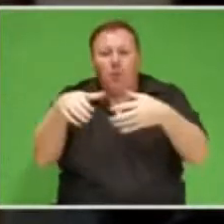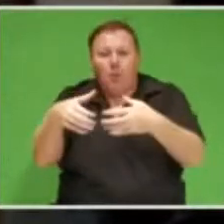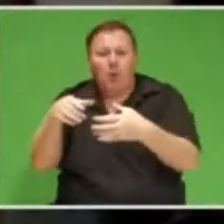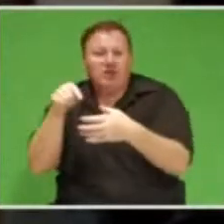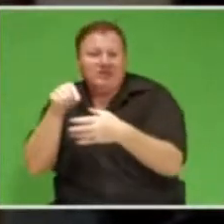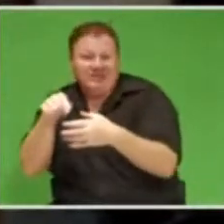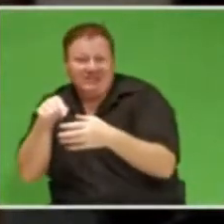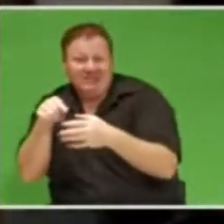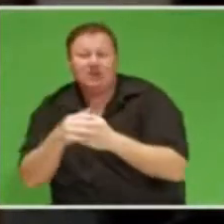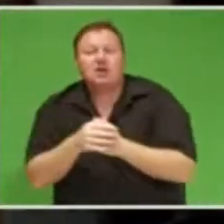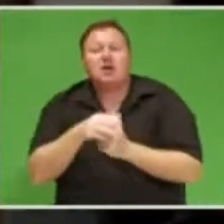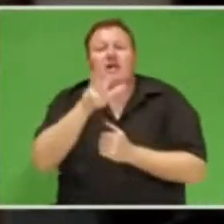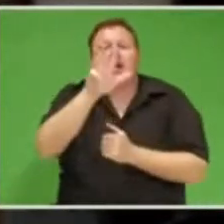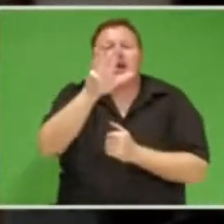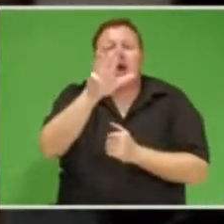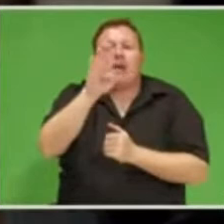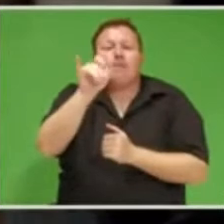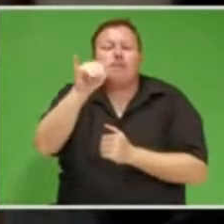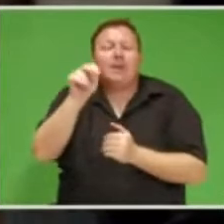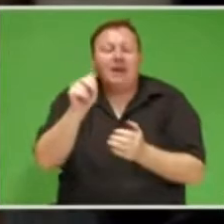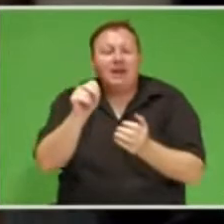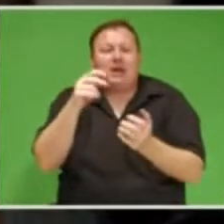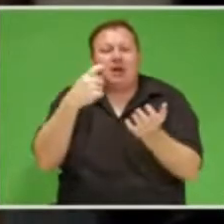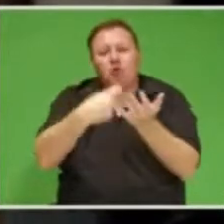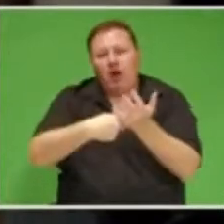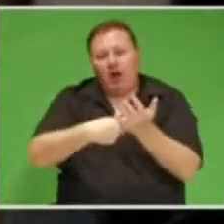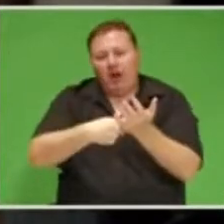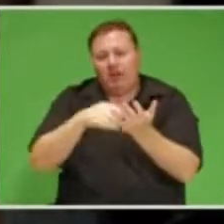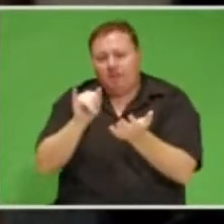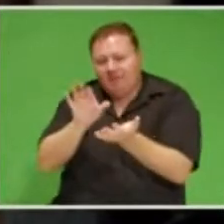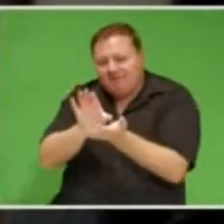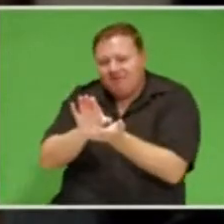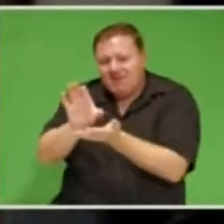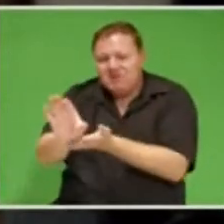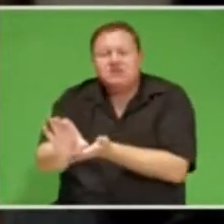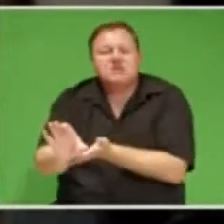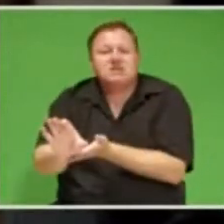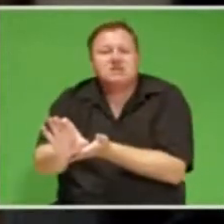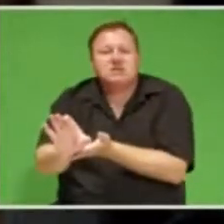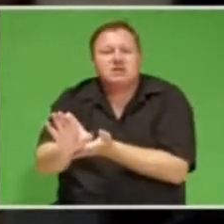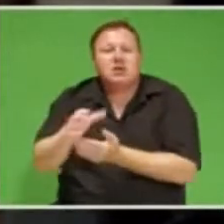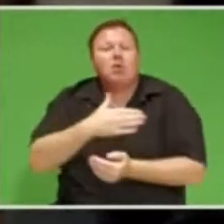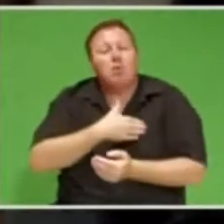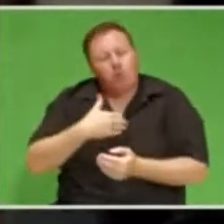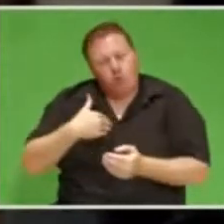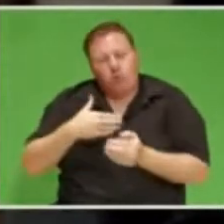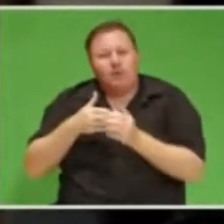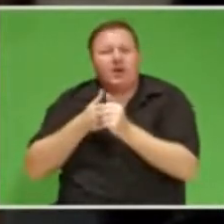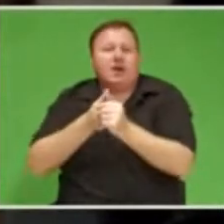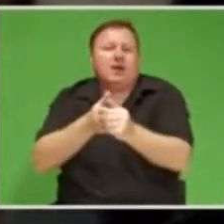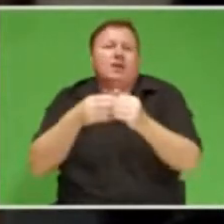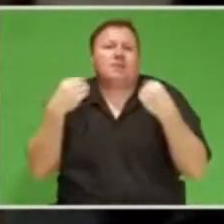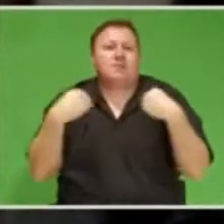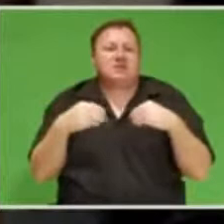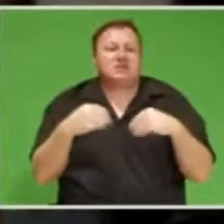approximately 9 billion rand to invest in women-led businesses.